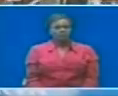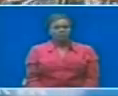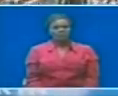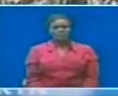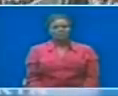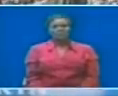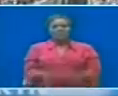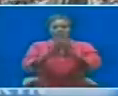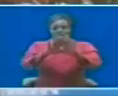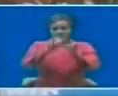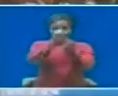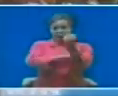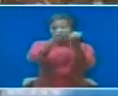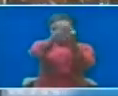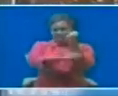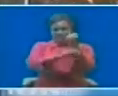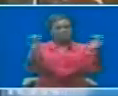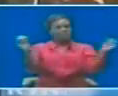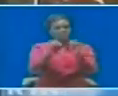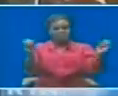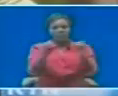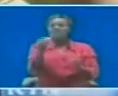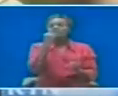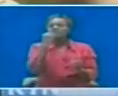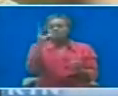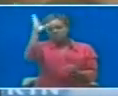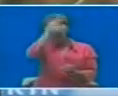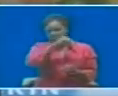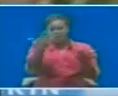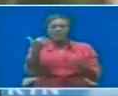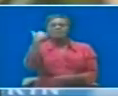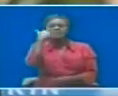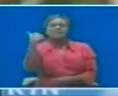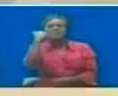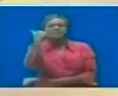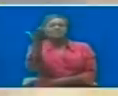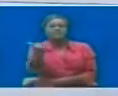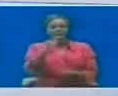And nothing to harvest. Food shortage looms following a strange maize disease.